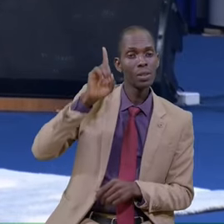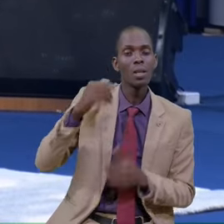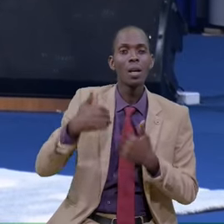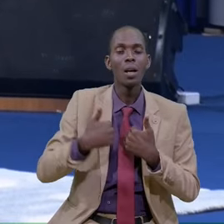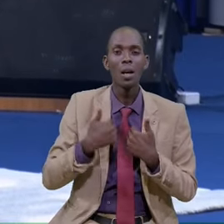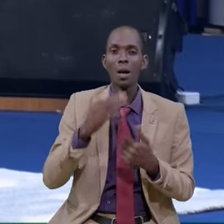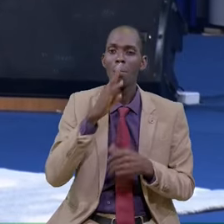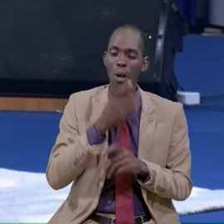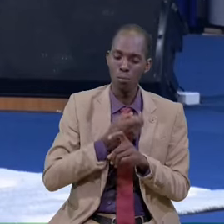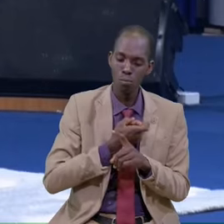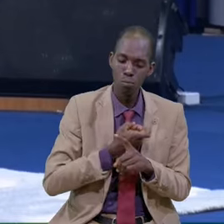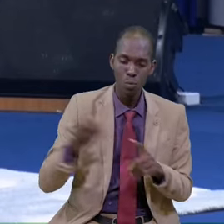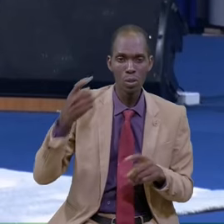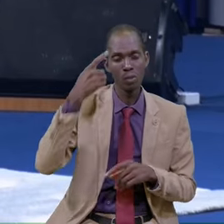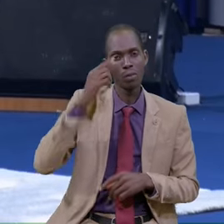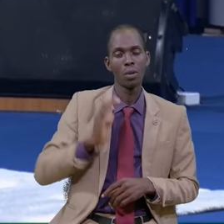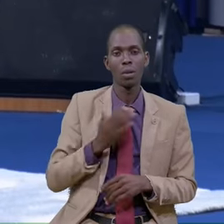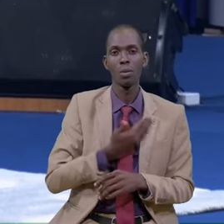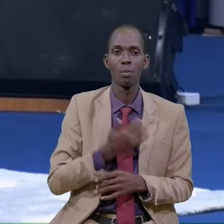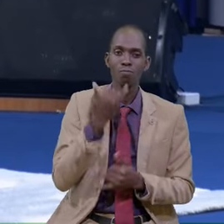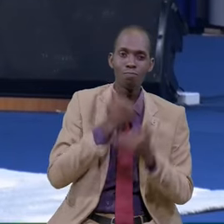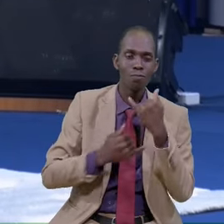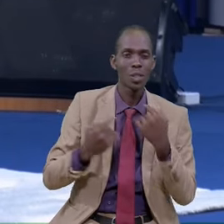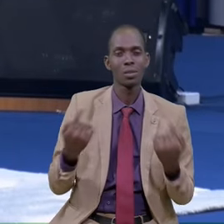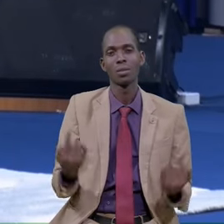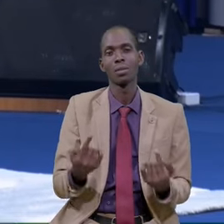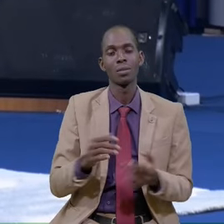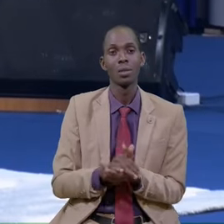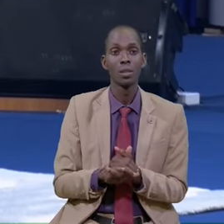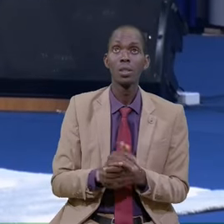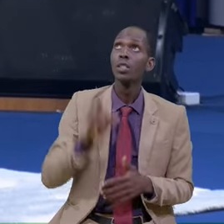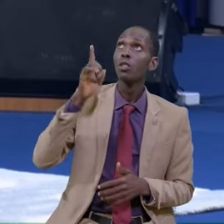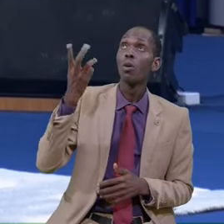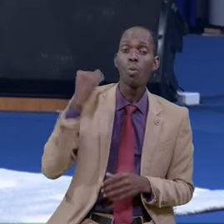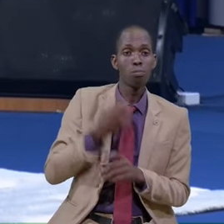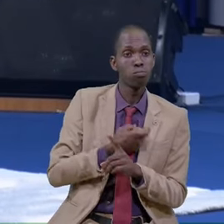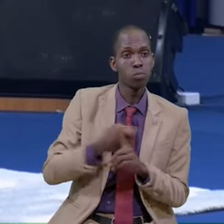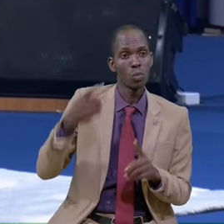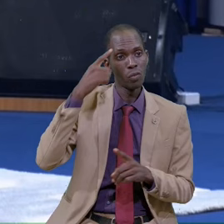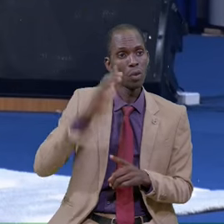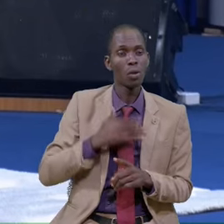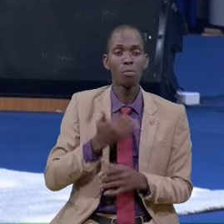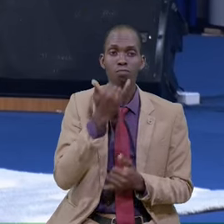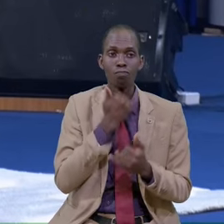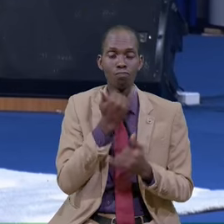wounded for our transgression he was bruised for our inqu